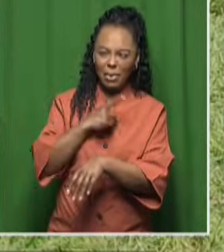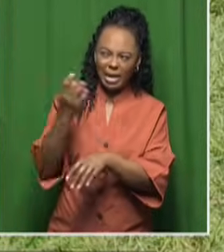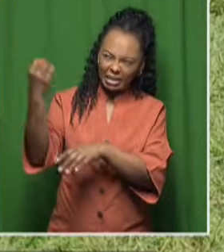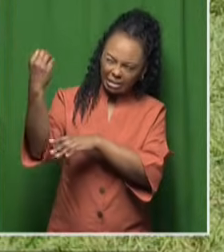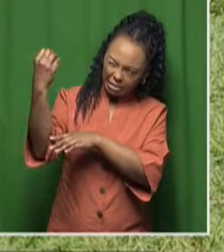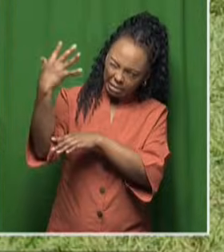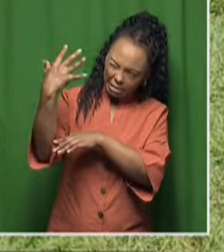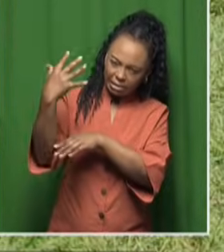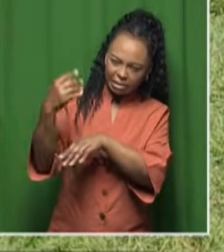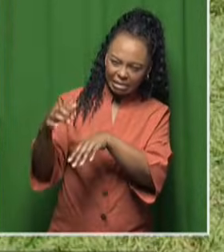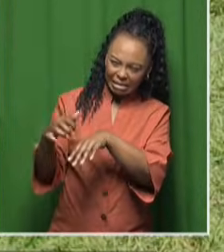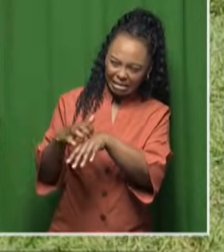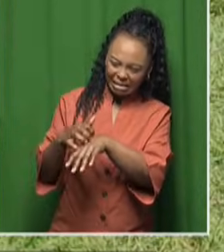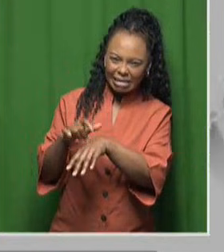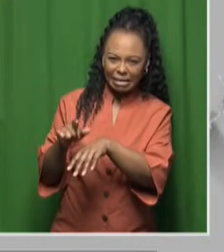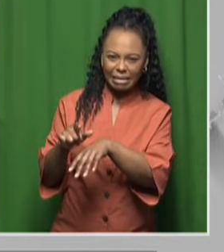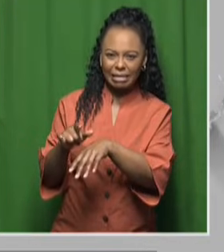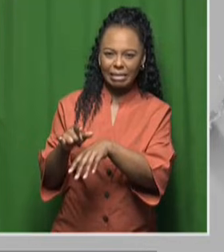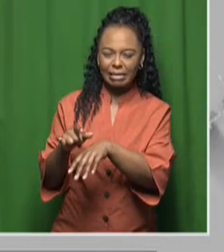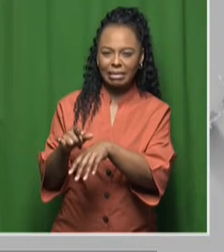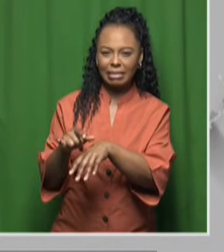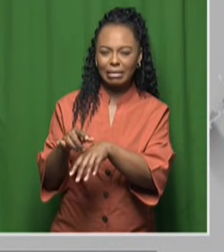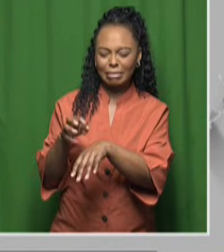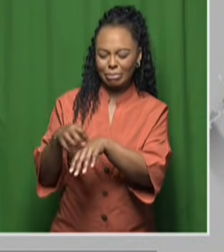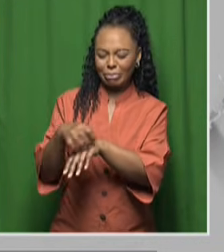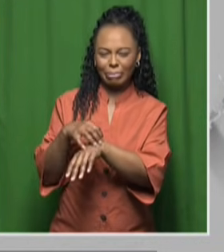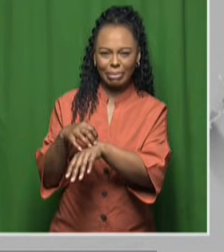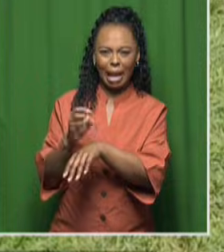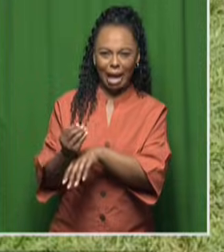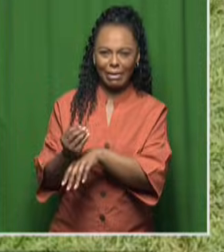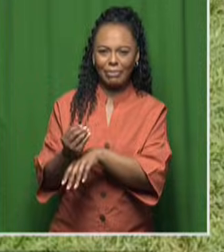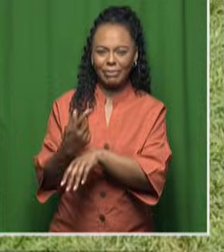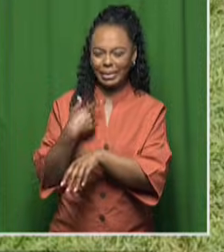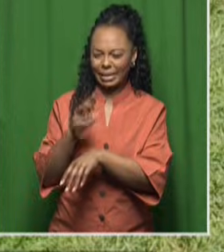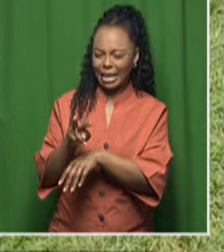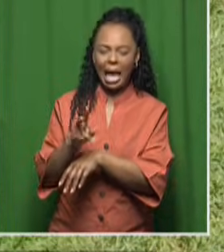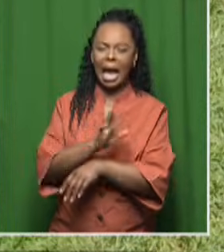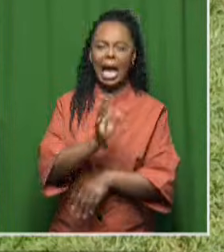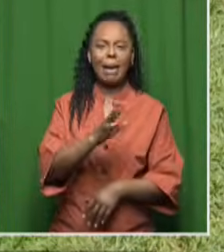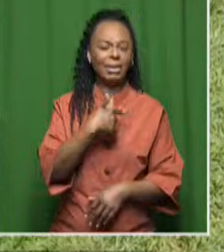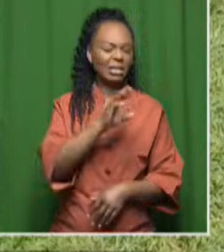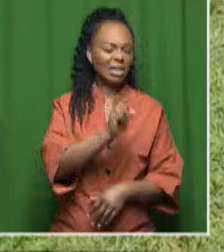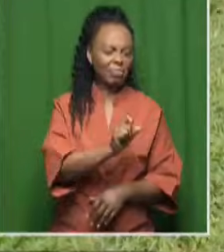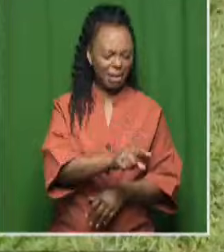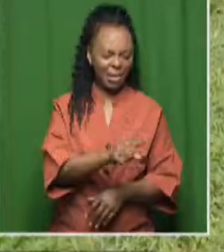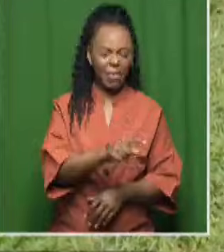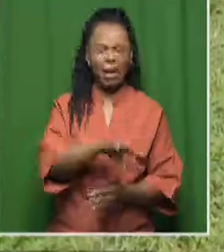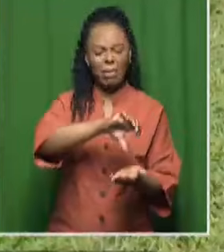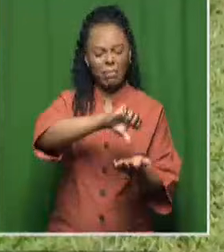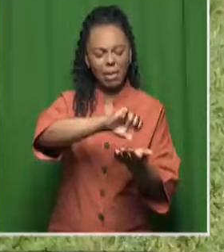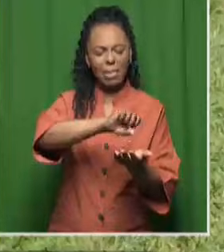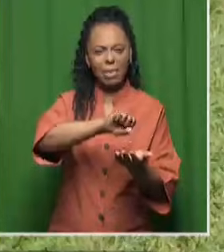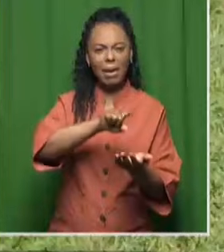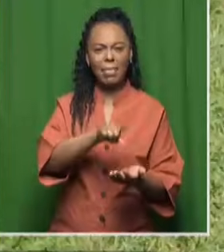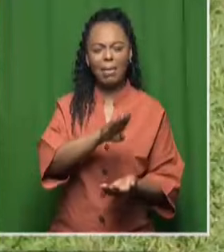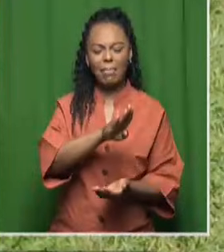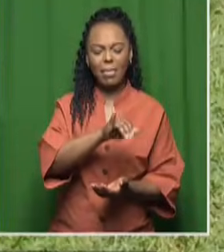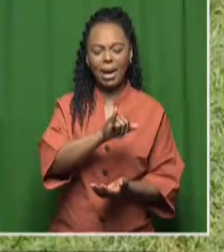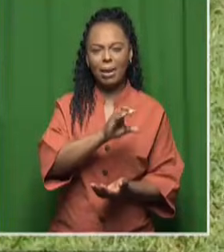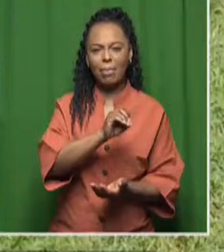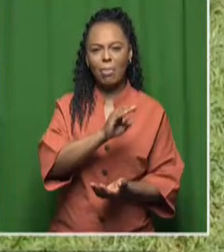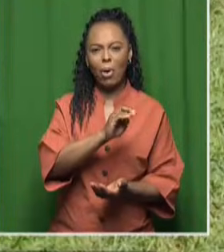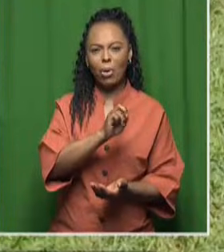skin. It was peeling a lot, both of them. So I decided, I've got baobab oil, why not apply it to them? I